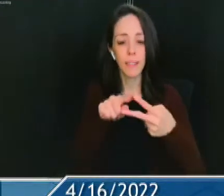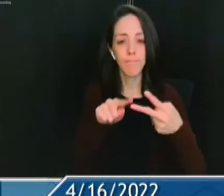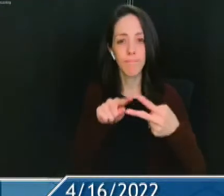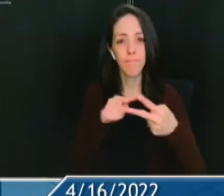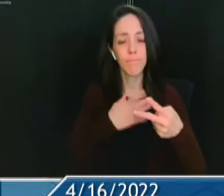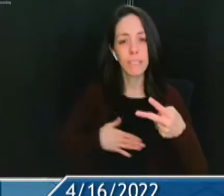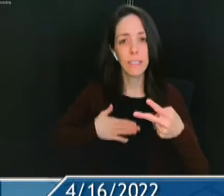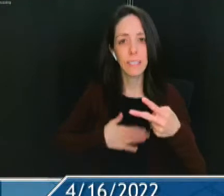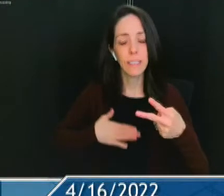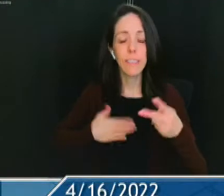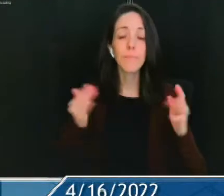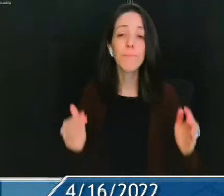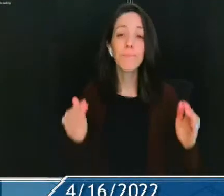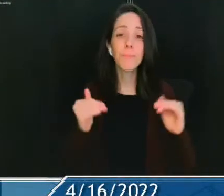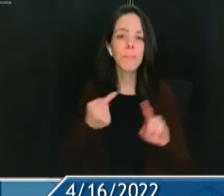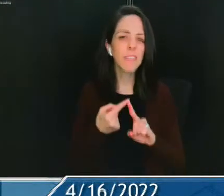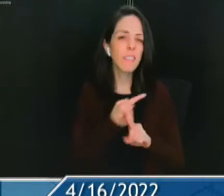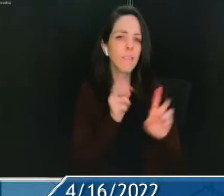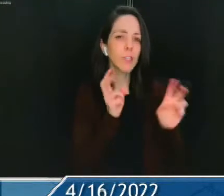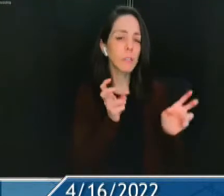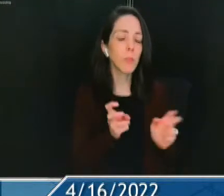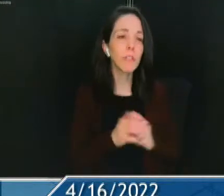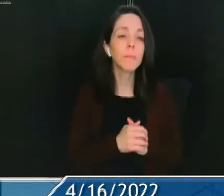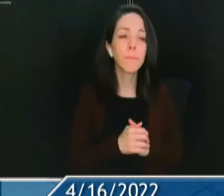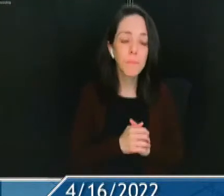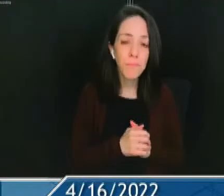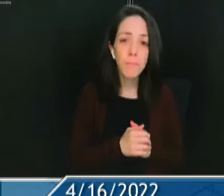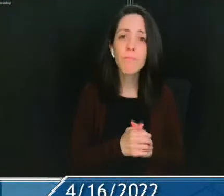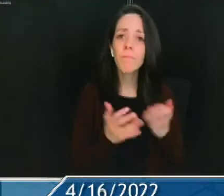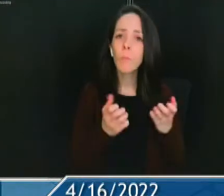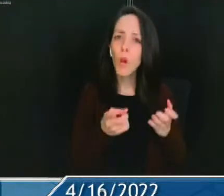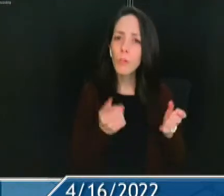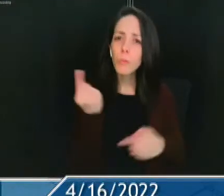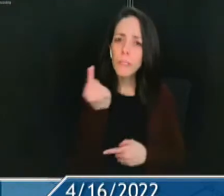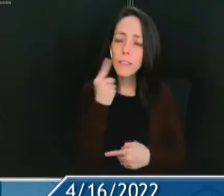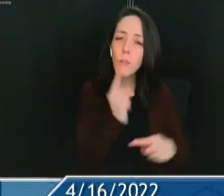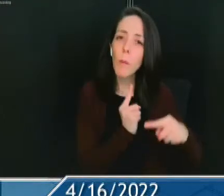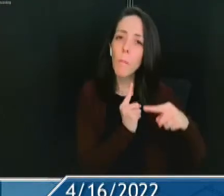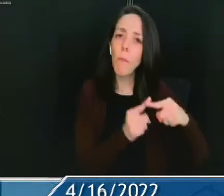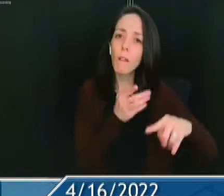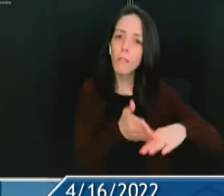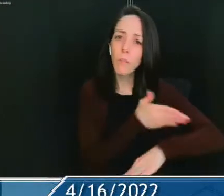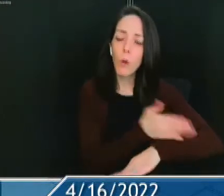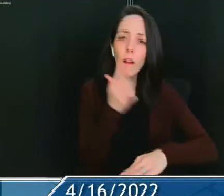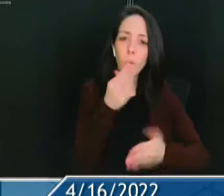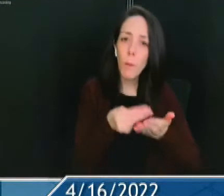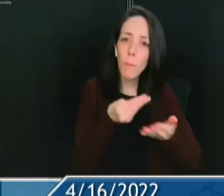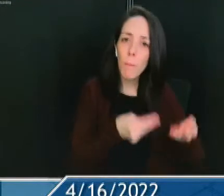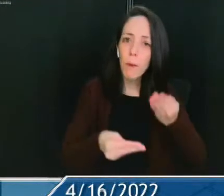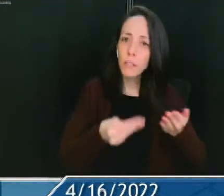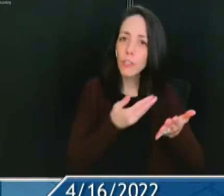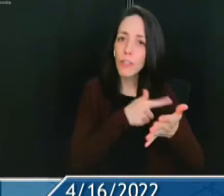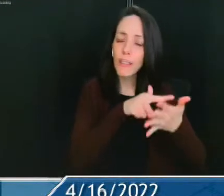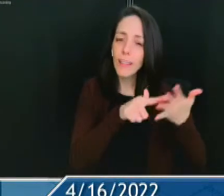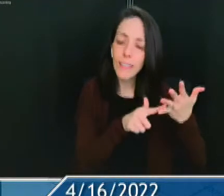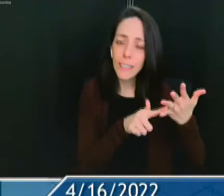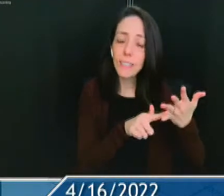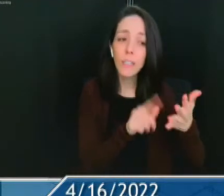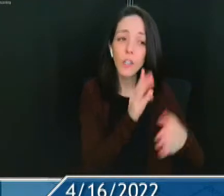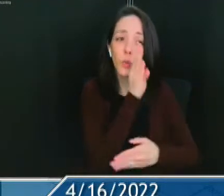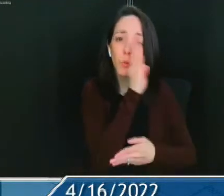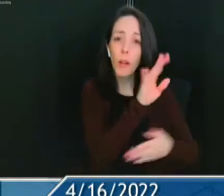briefly on different subjects, I urge you to consider positive progress on budget items that directly relate to the sense